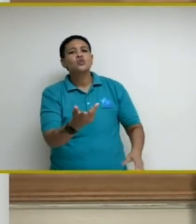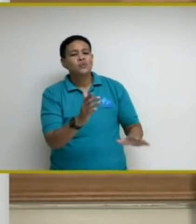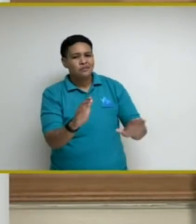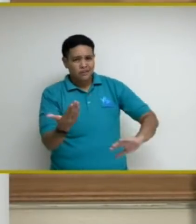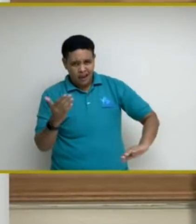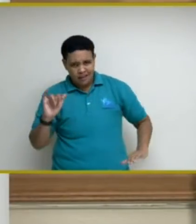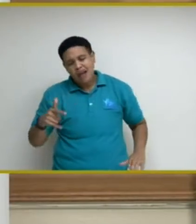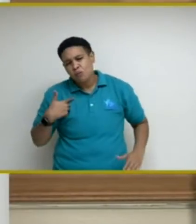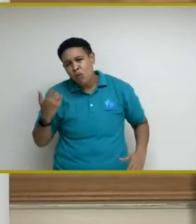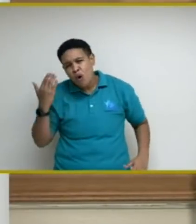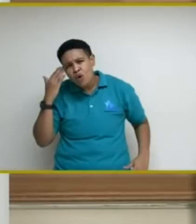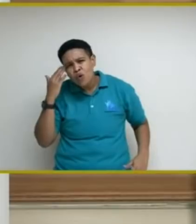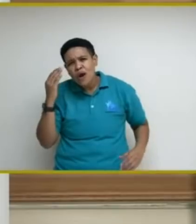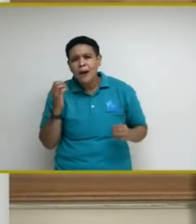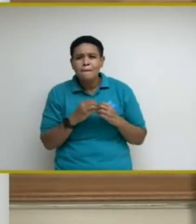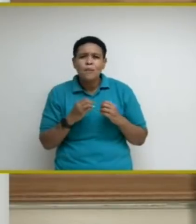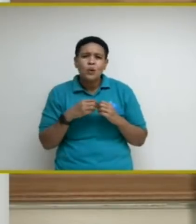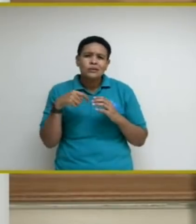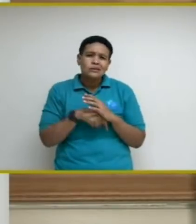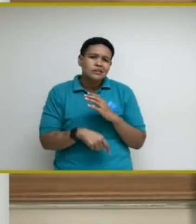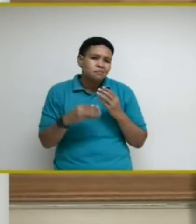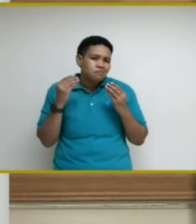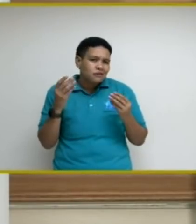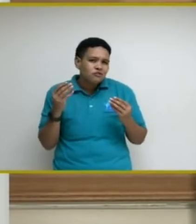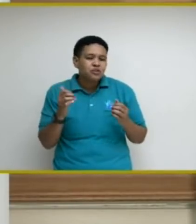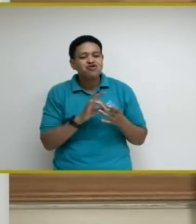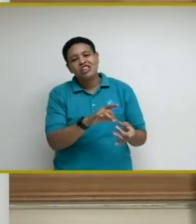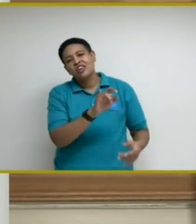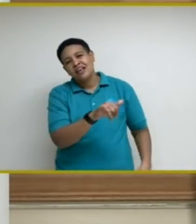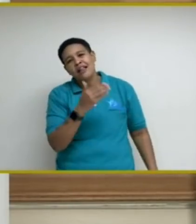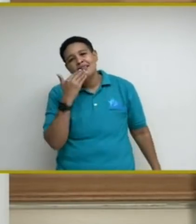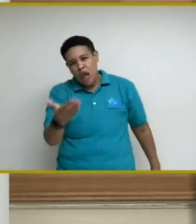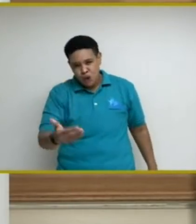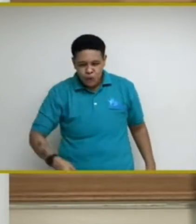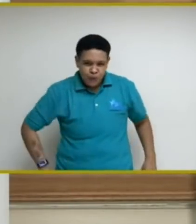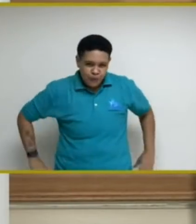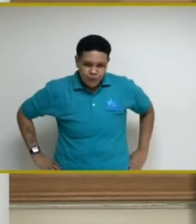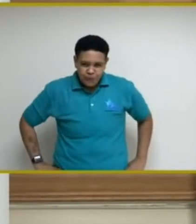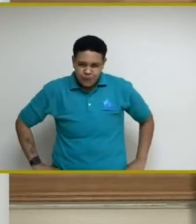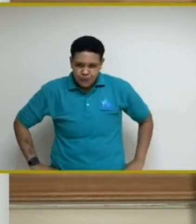get a little bit more granular detail on that. Thank you.